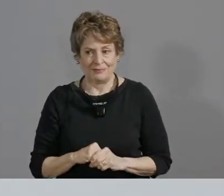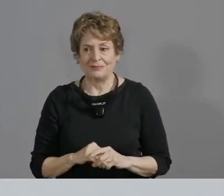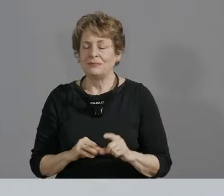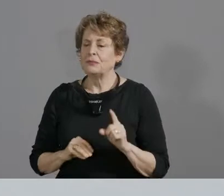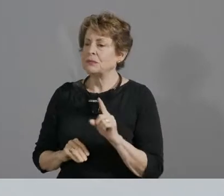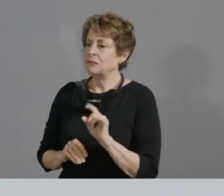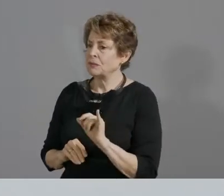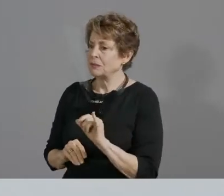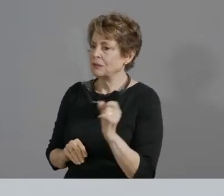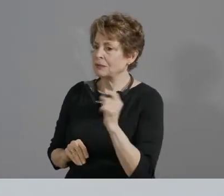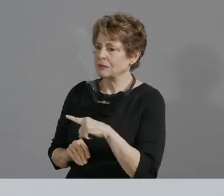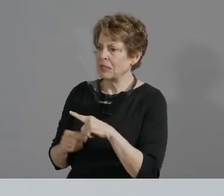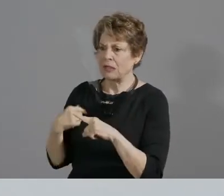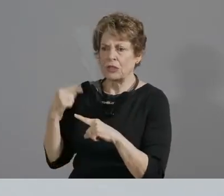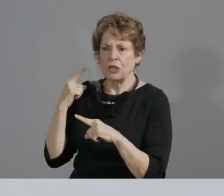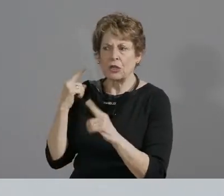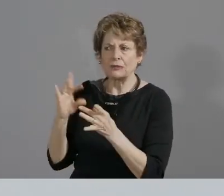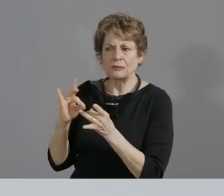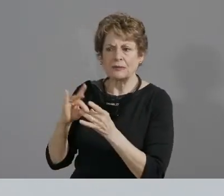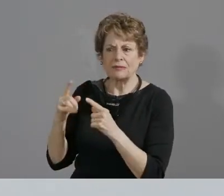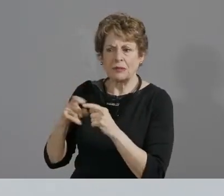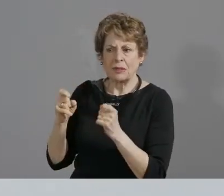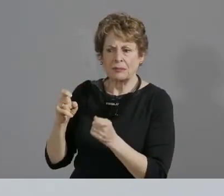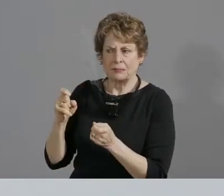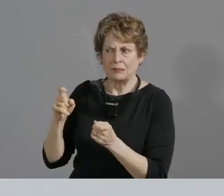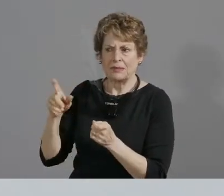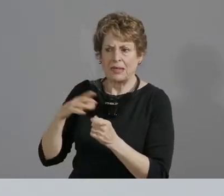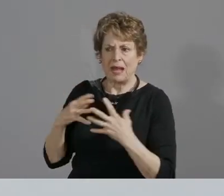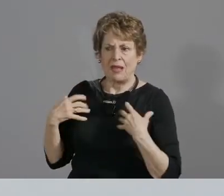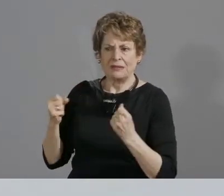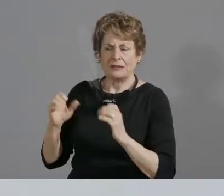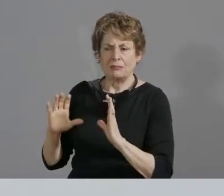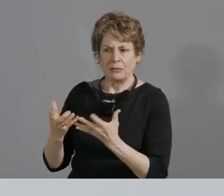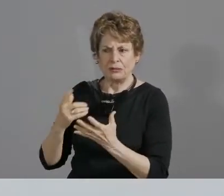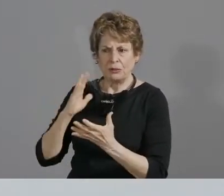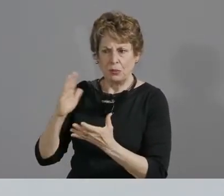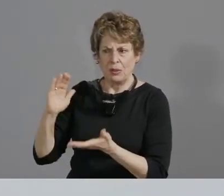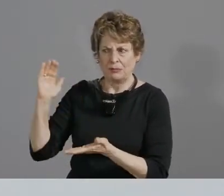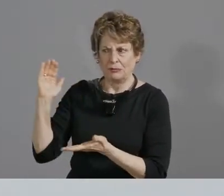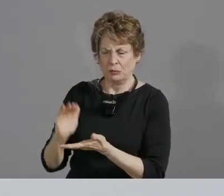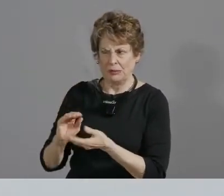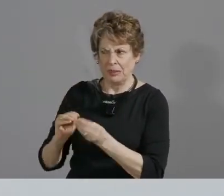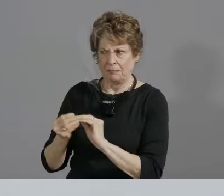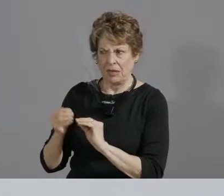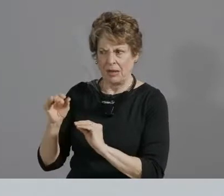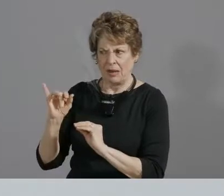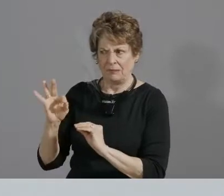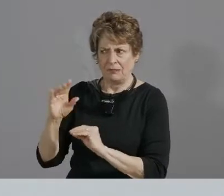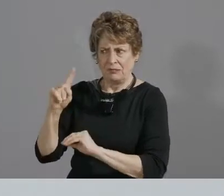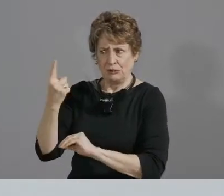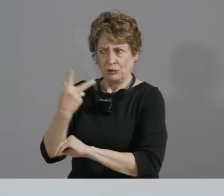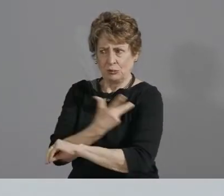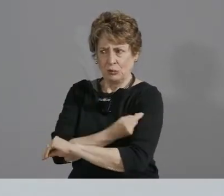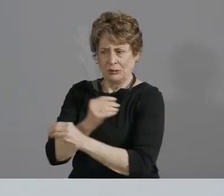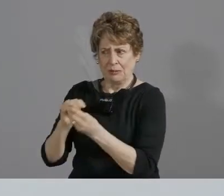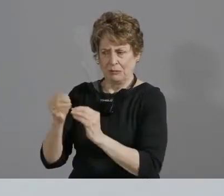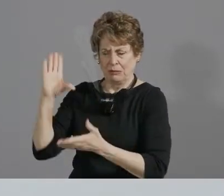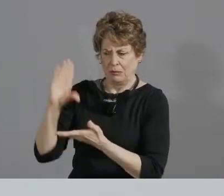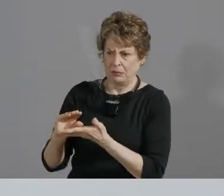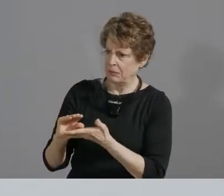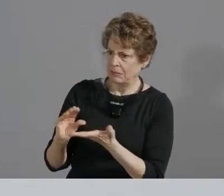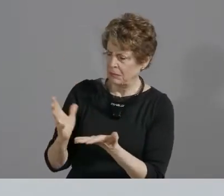that we will. I'd have to see what their plan was. They may not have realized that we're also still going to be allocating